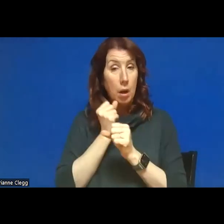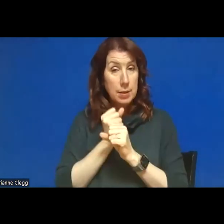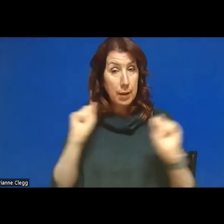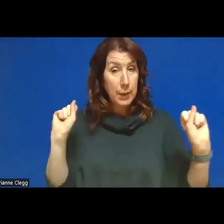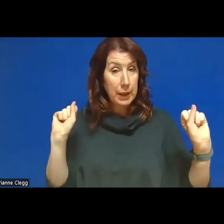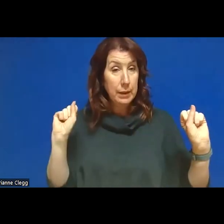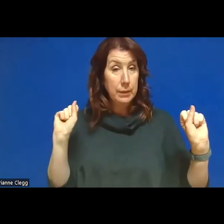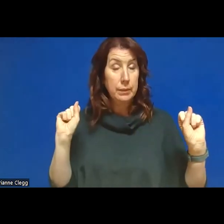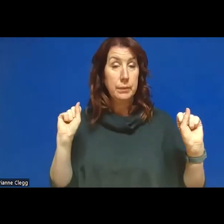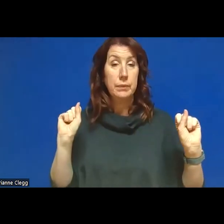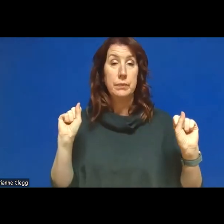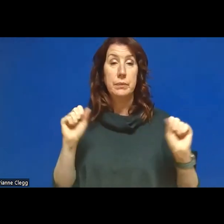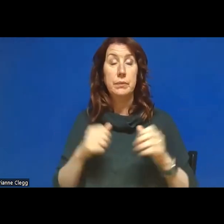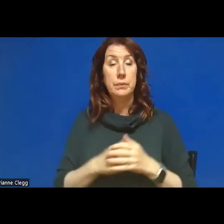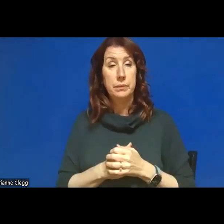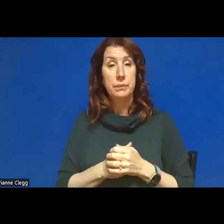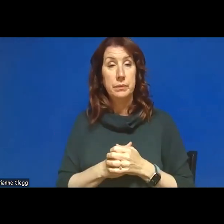and our interdependence.